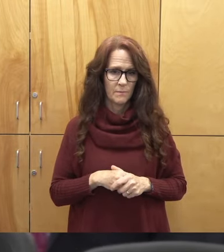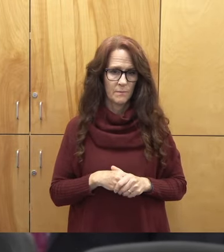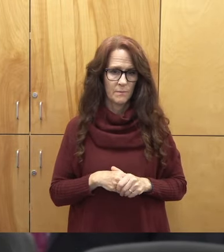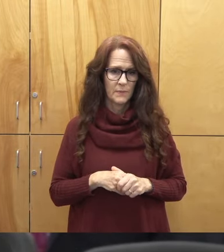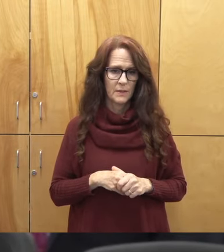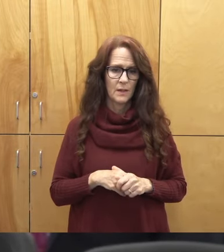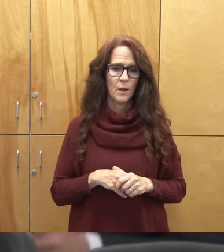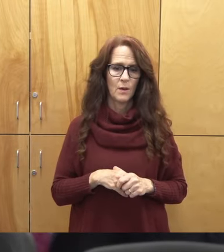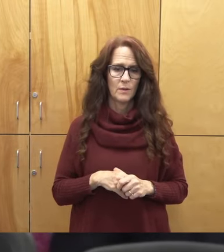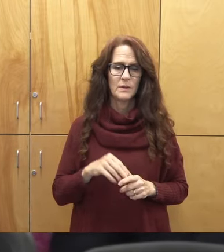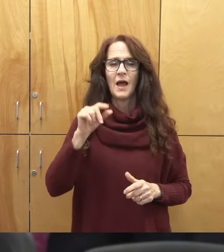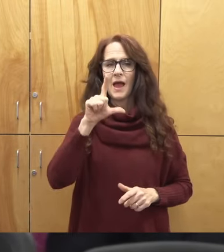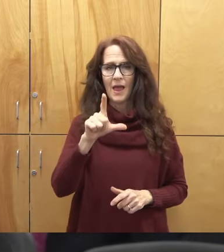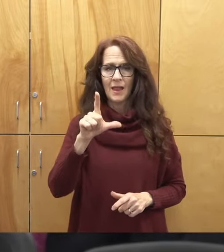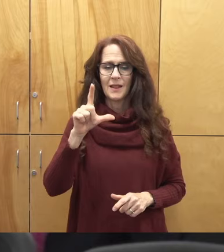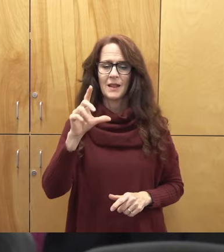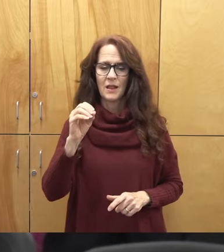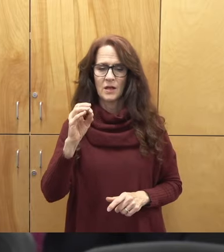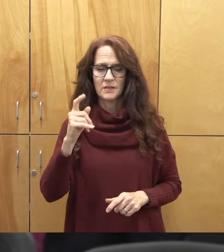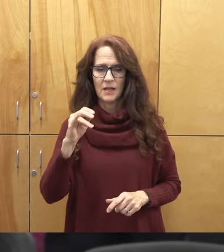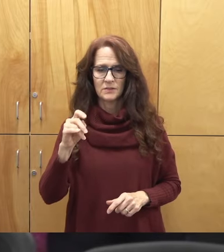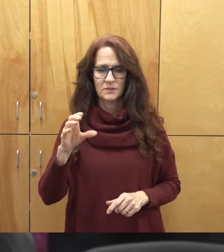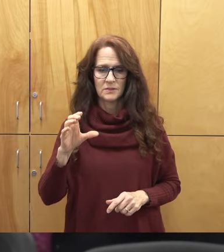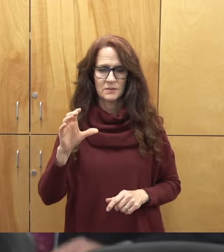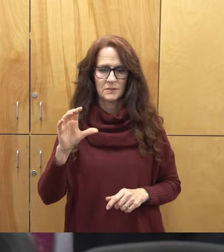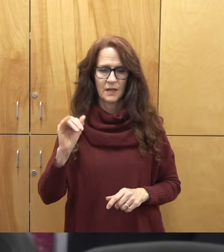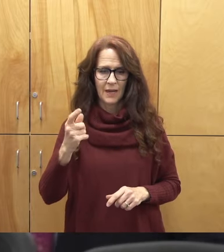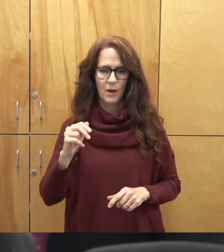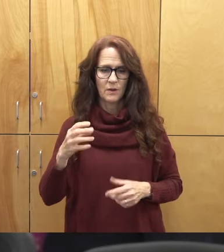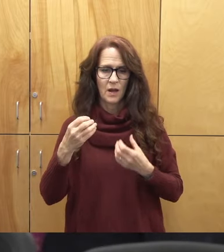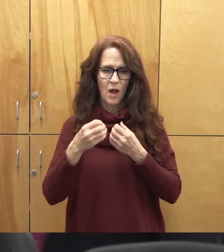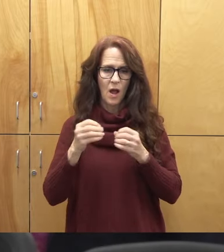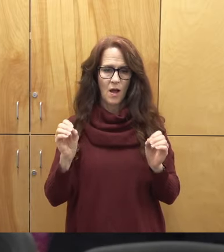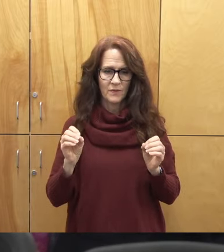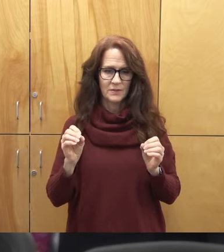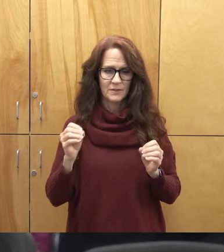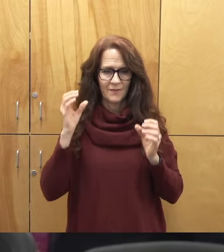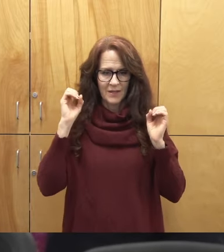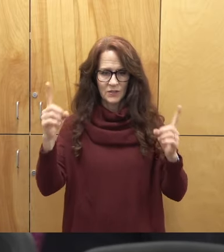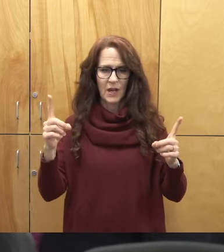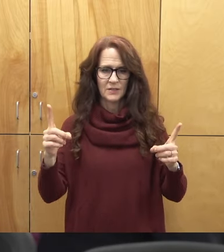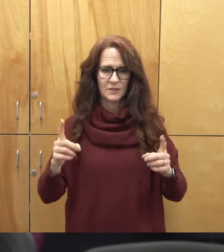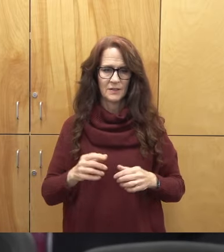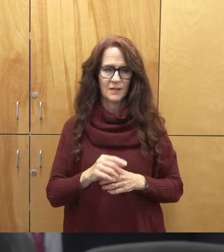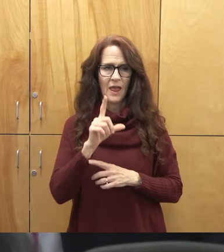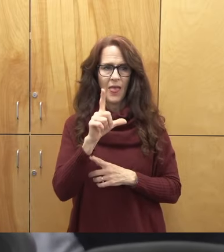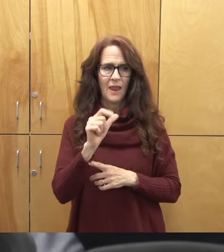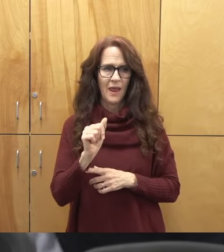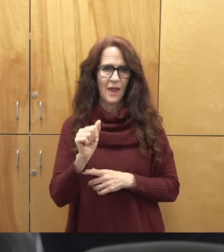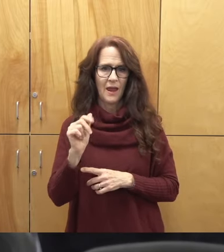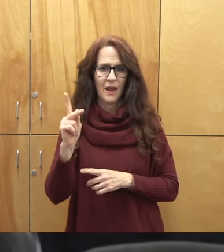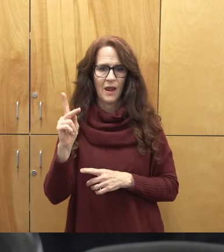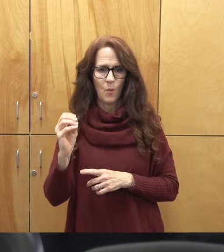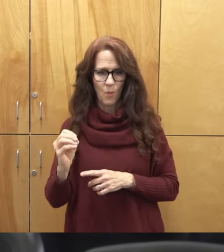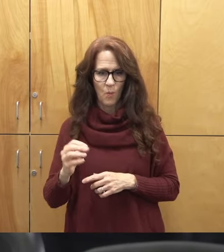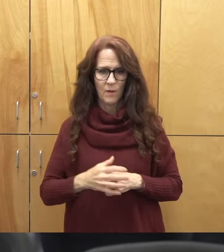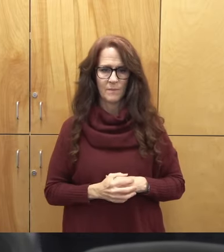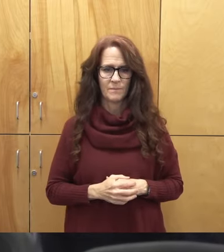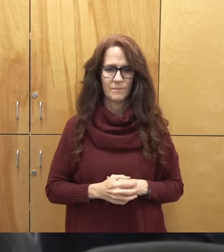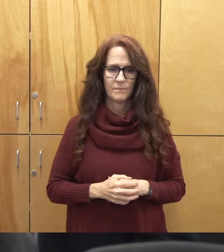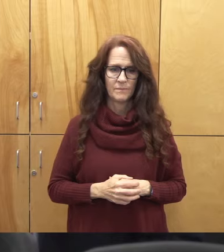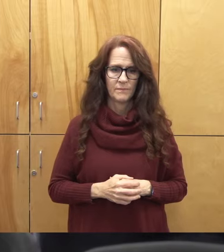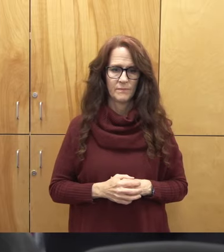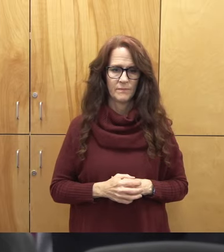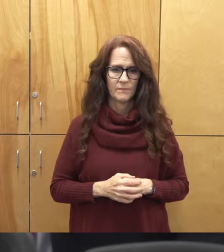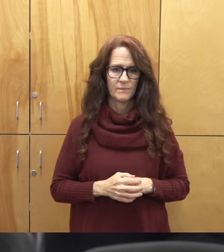Yeah. Our Los Angeles County Office of Education. Yeah, it's for the LACO. So we do